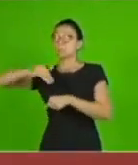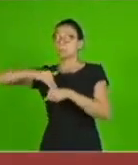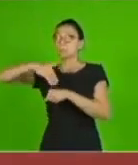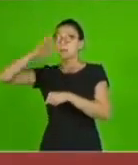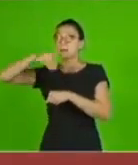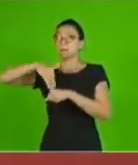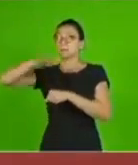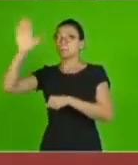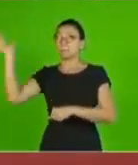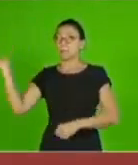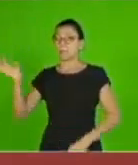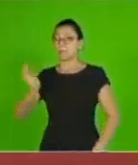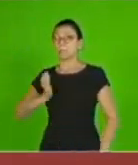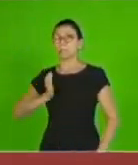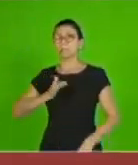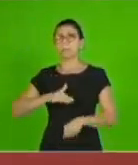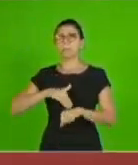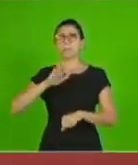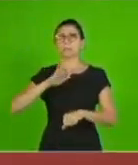So,